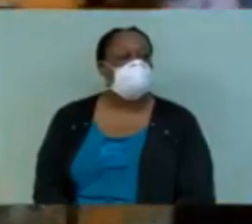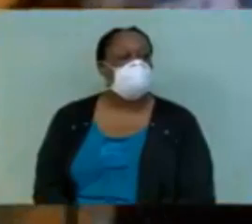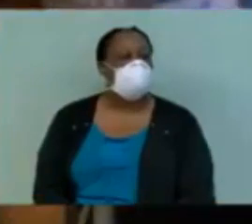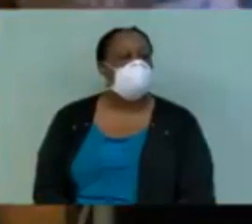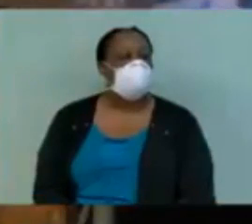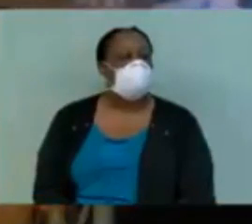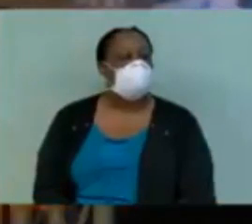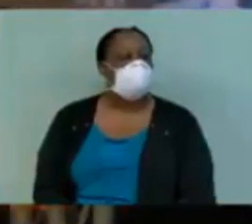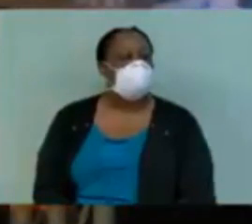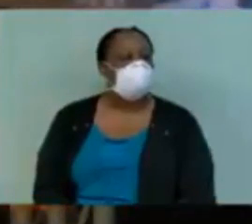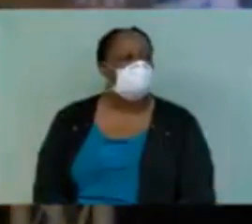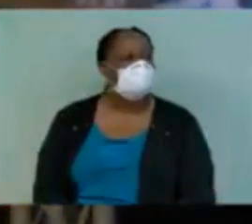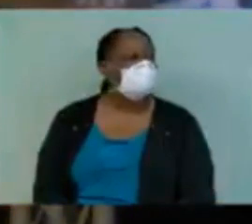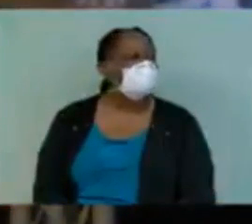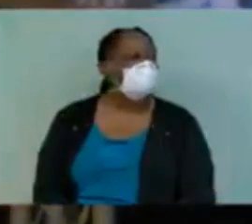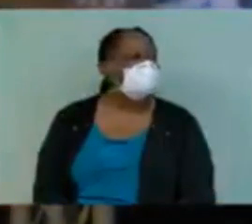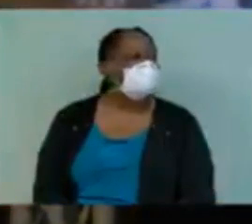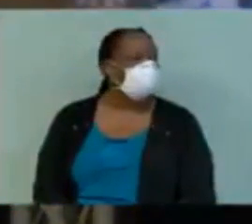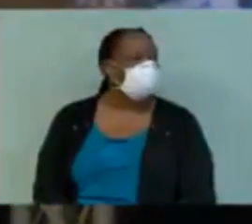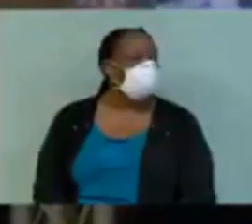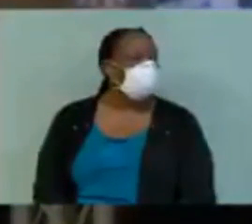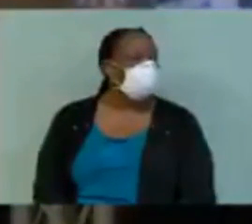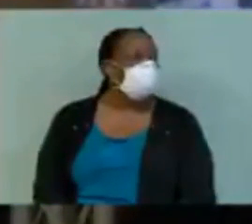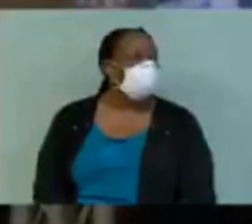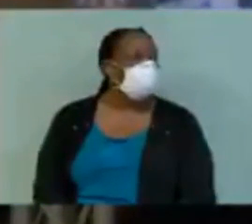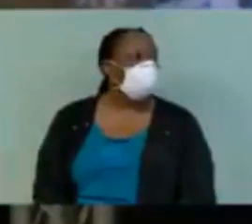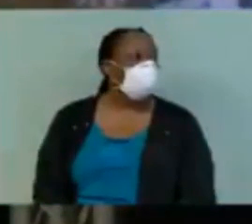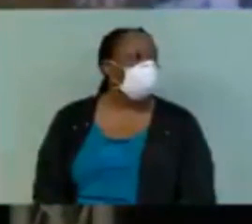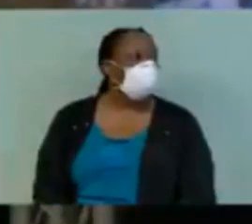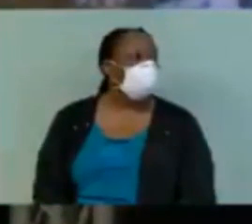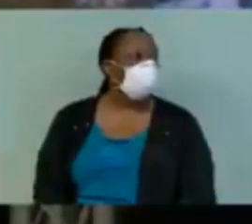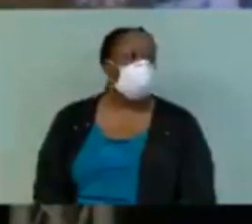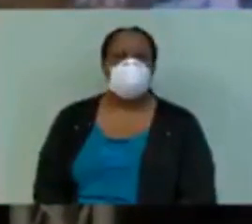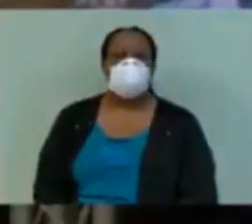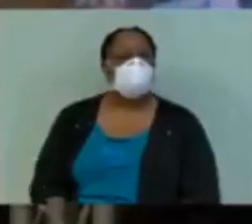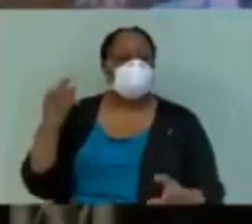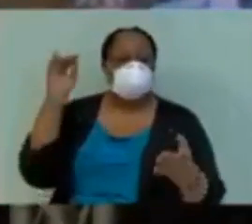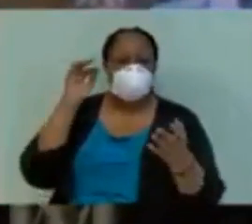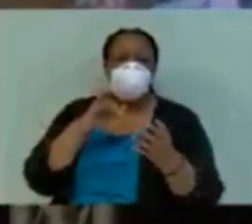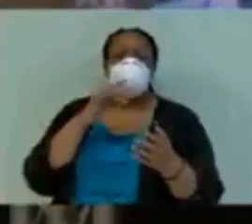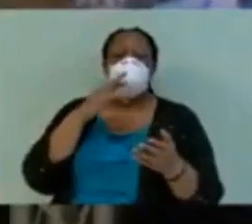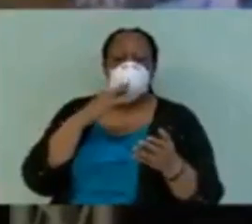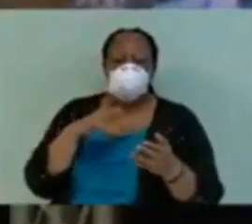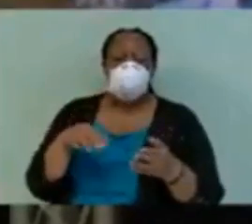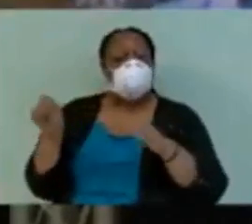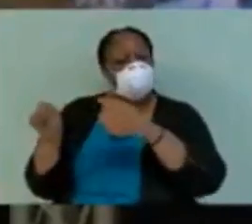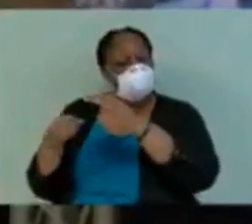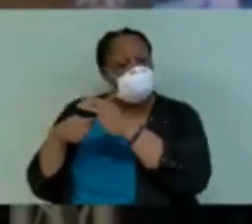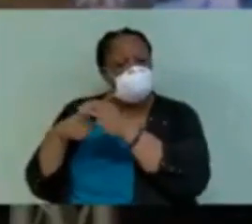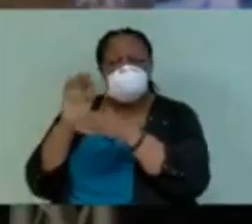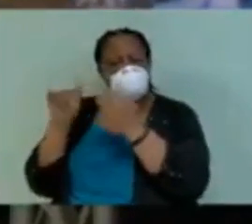are quarantined in a government facility, and they are very well accommodated.